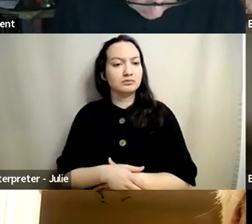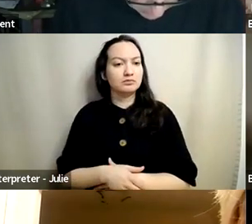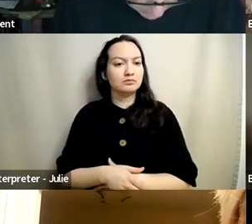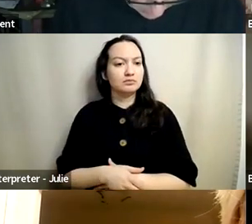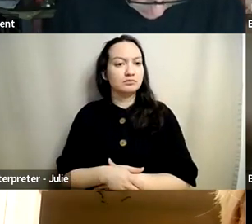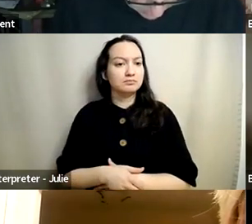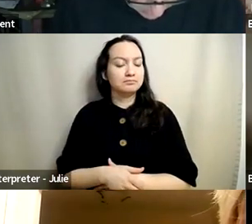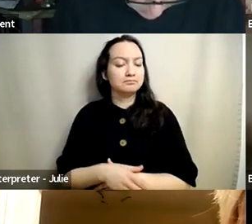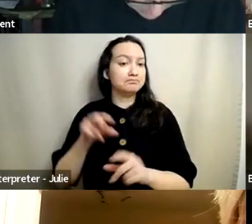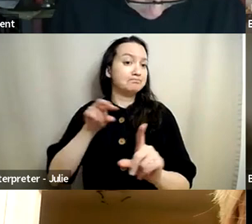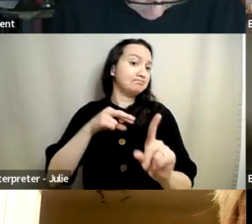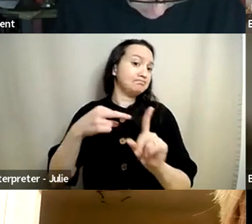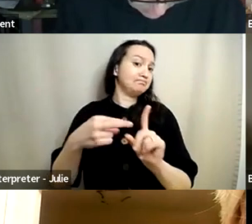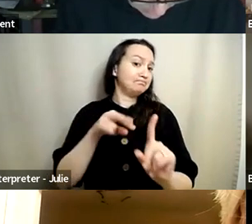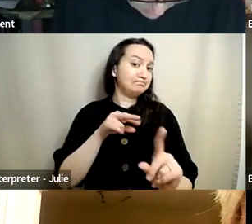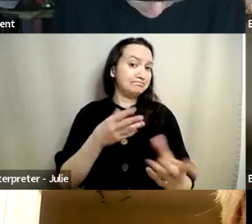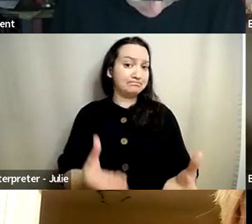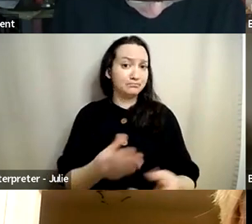points of view.